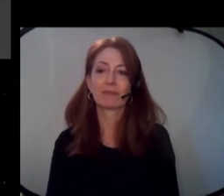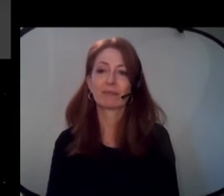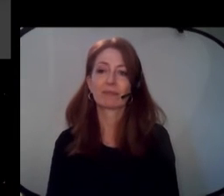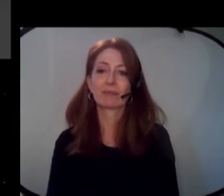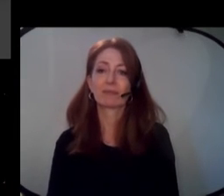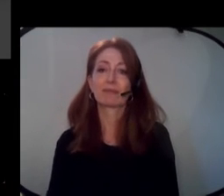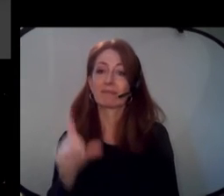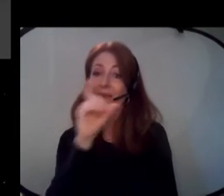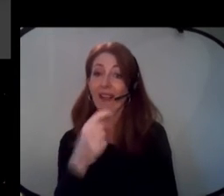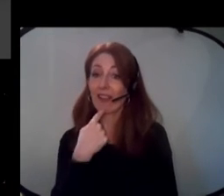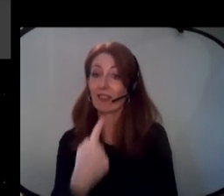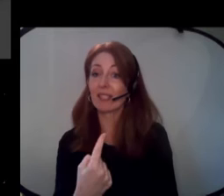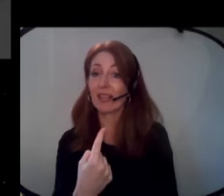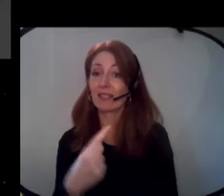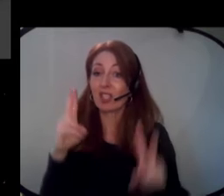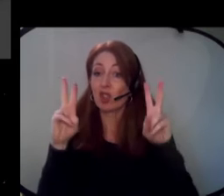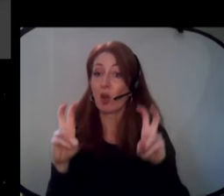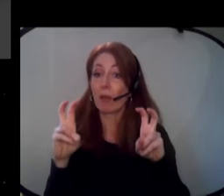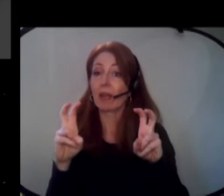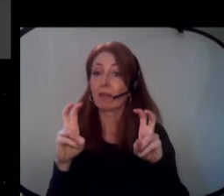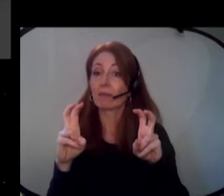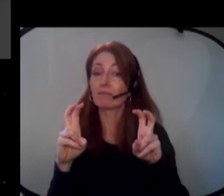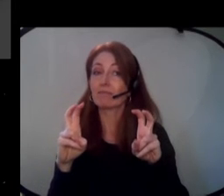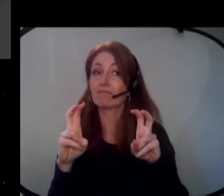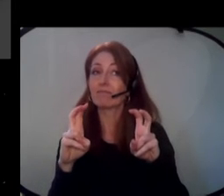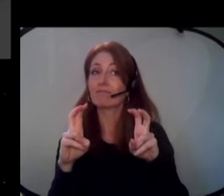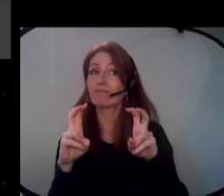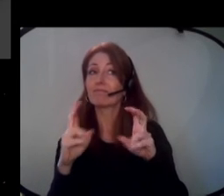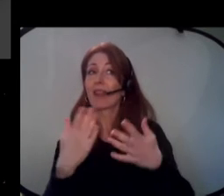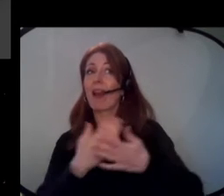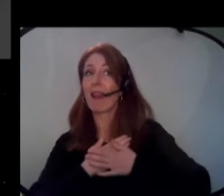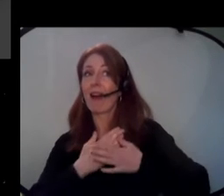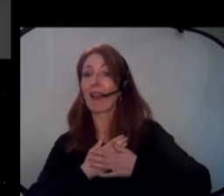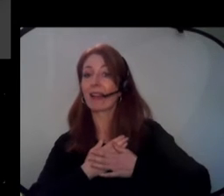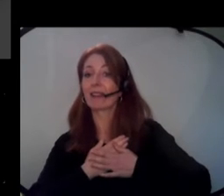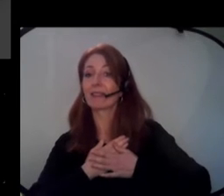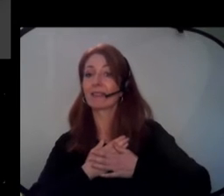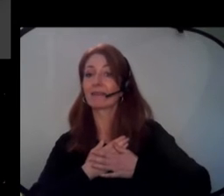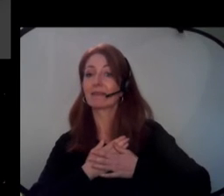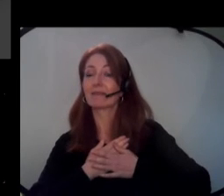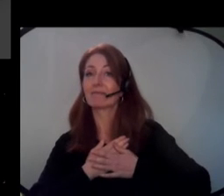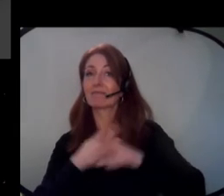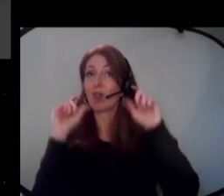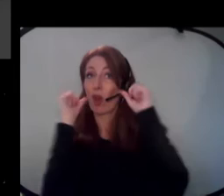mention, this topic was quite favored by the Medici. It's sort of symbolized